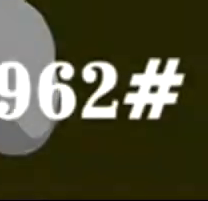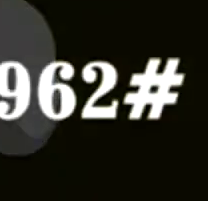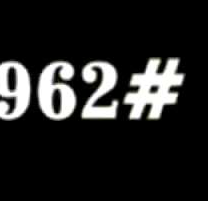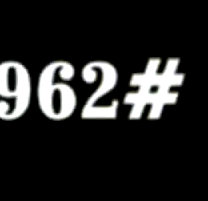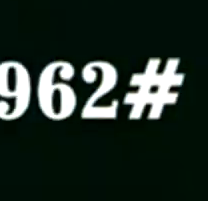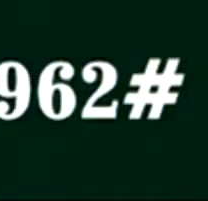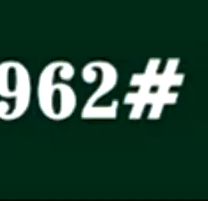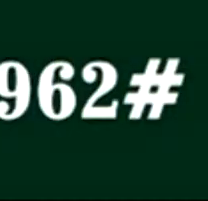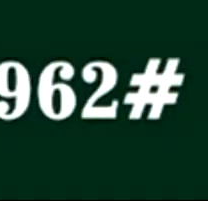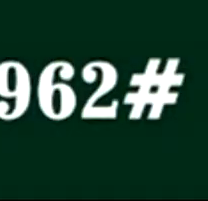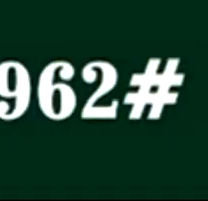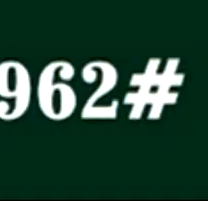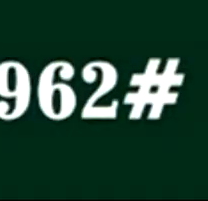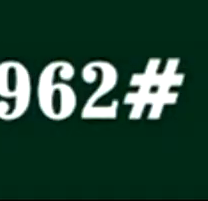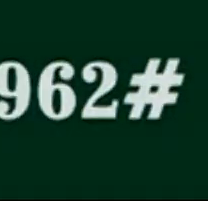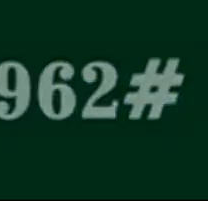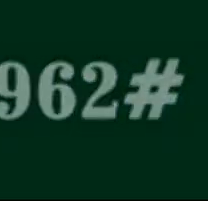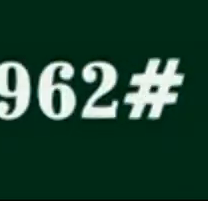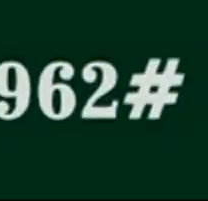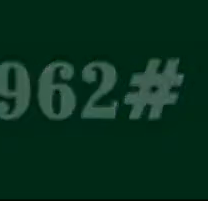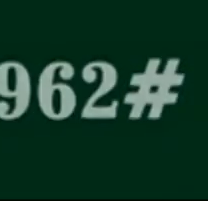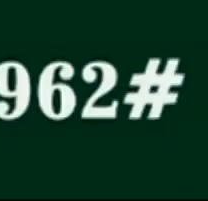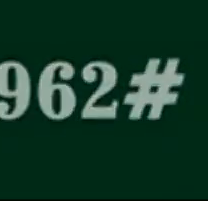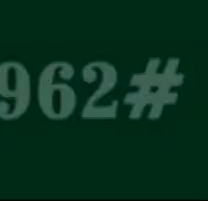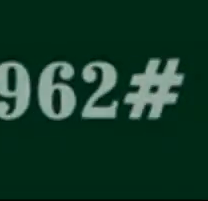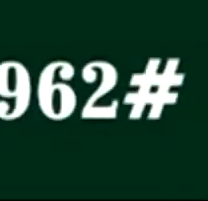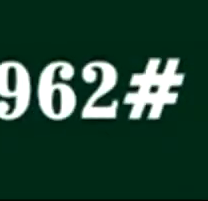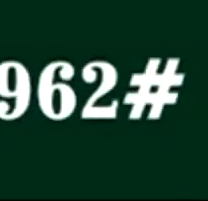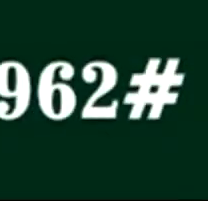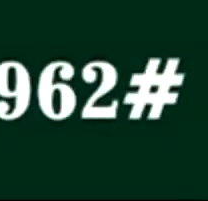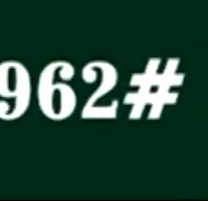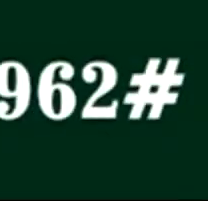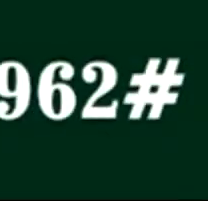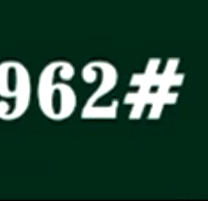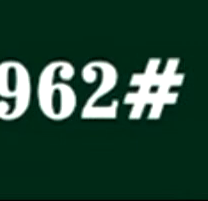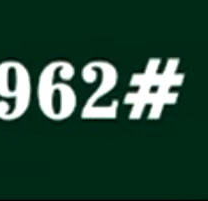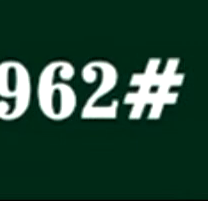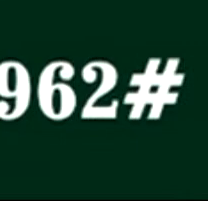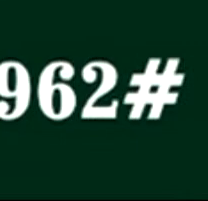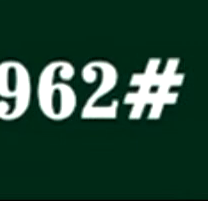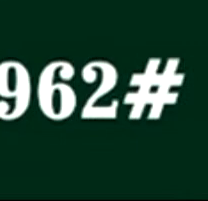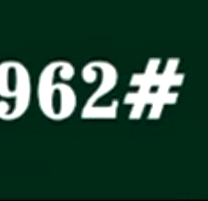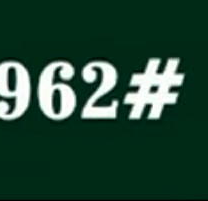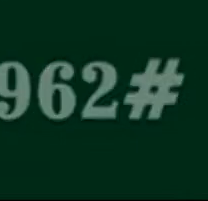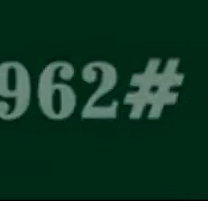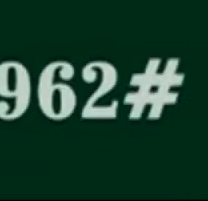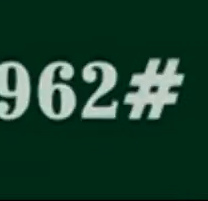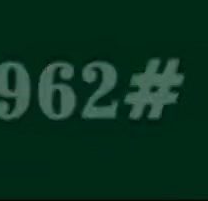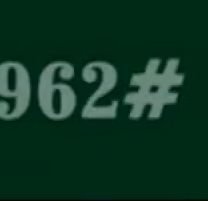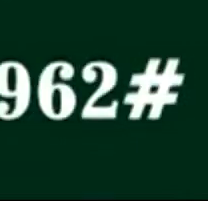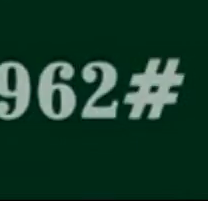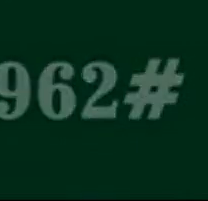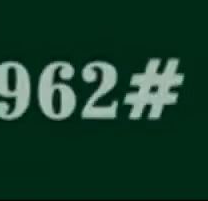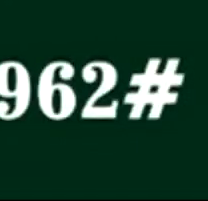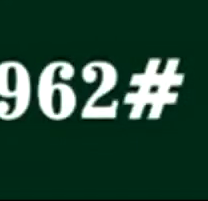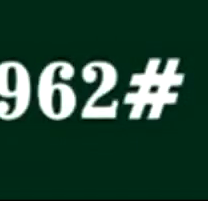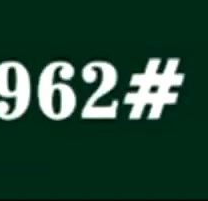kapsa, niko na experience. If you don't hurry, you will not break the record. Okay, wacha nishike isimu.